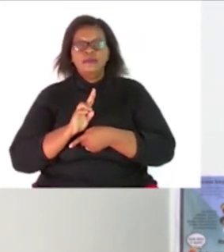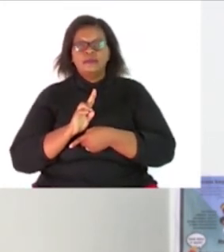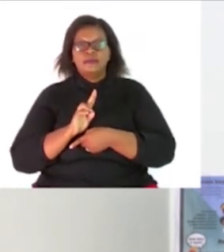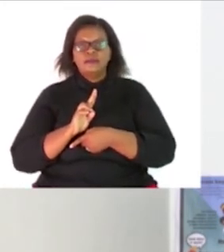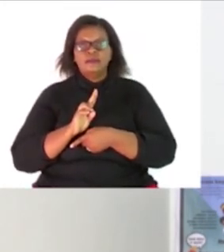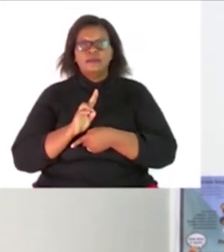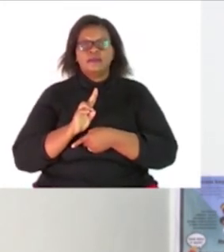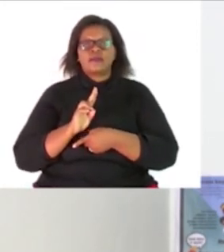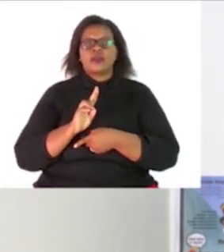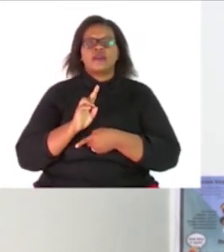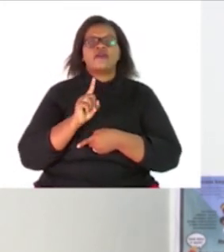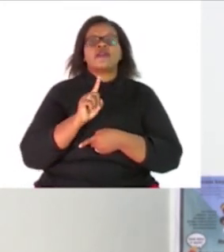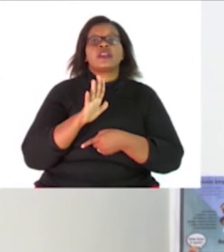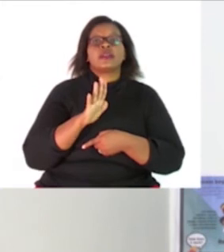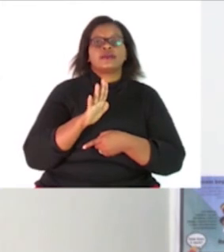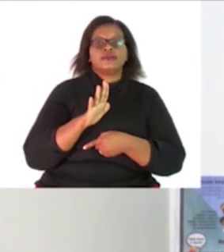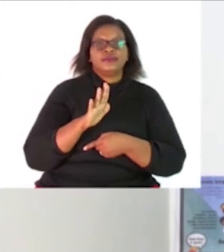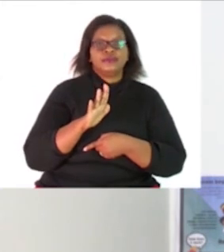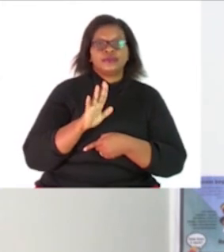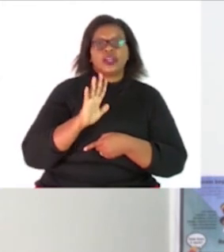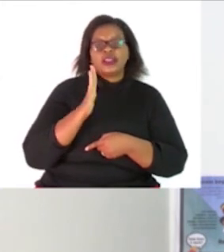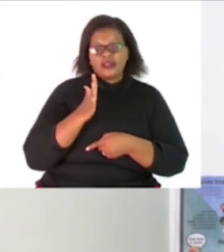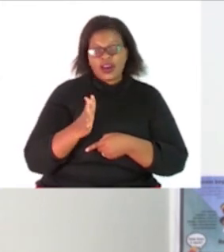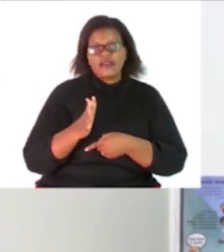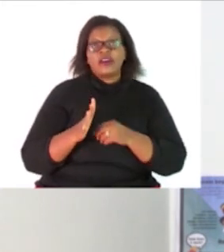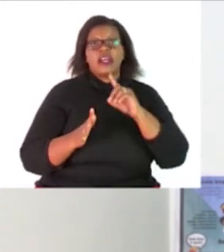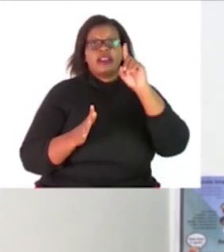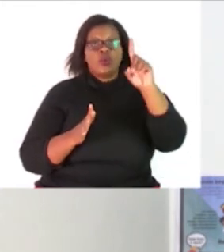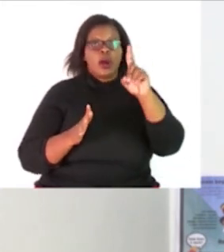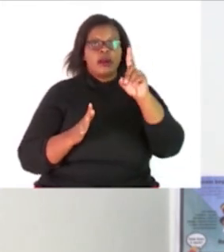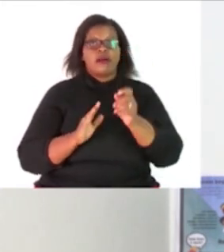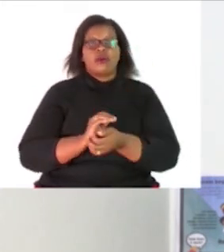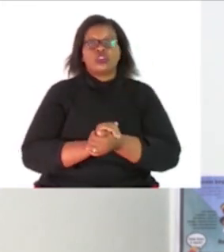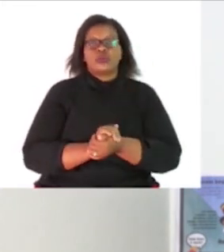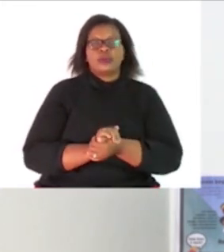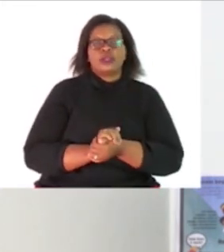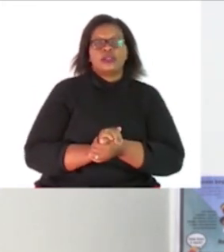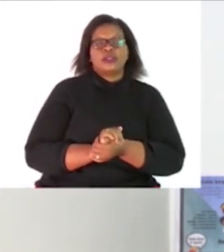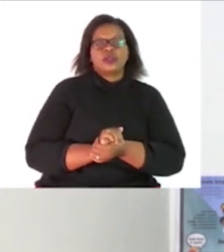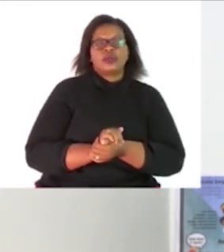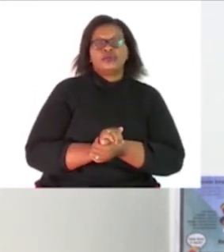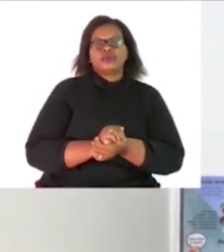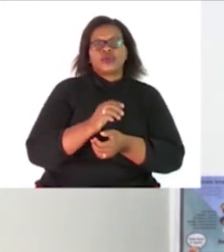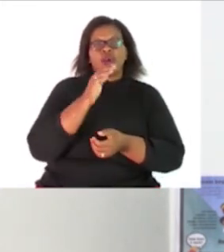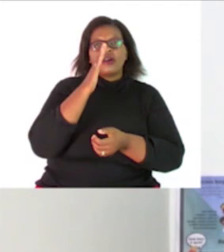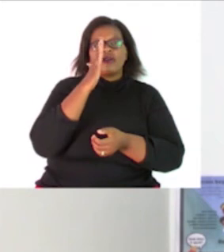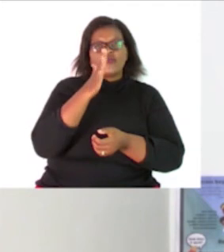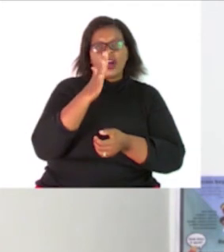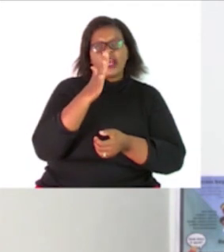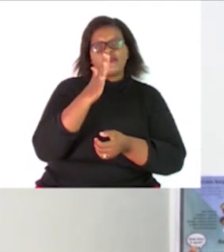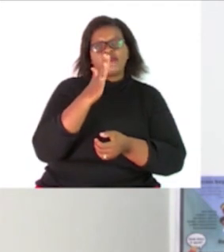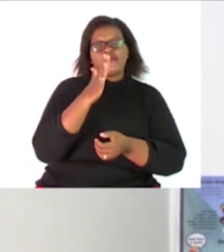7 plus 8 is 15. We write our 5 and then carry over the 1.